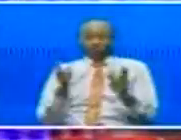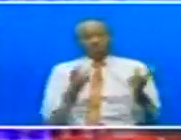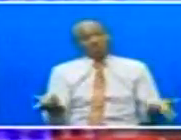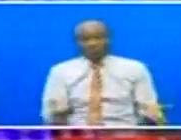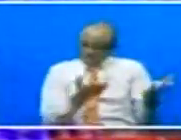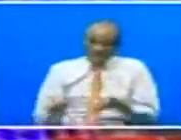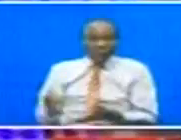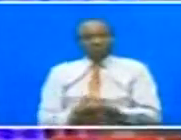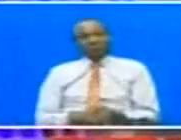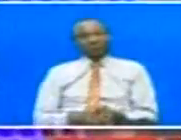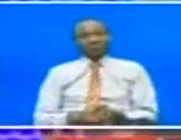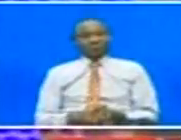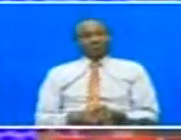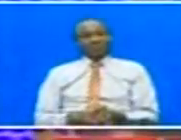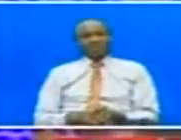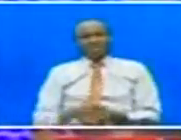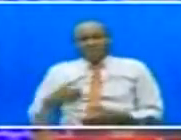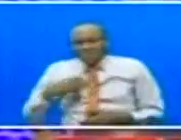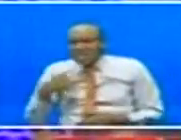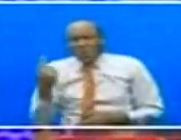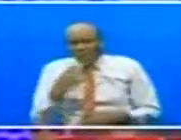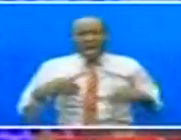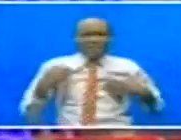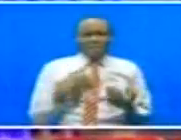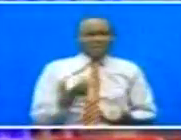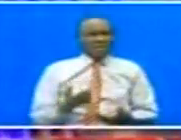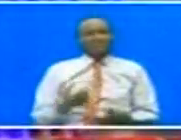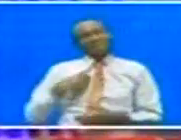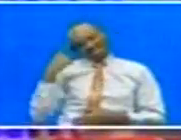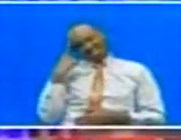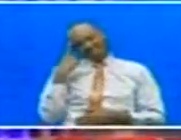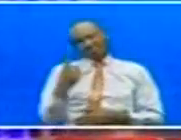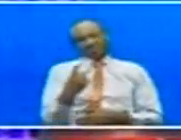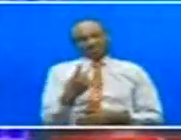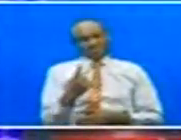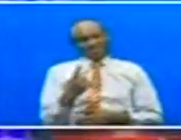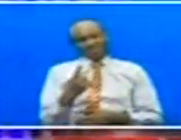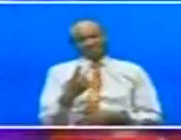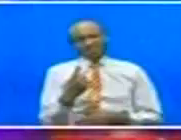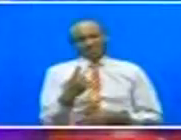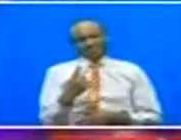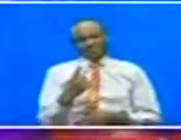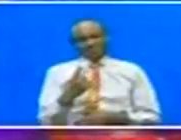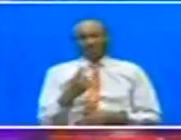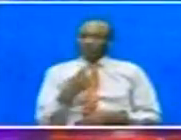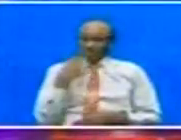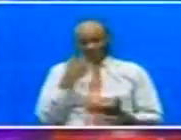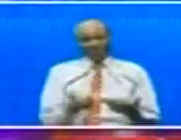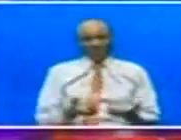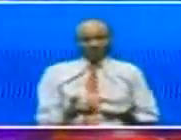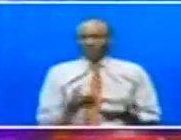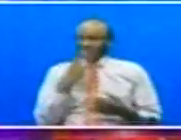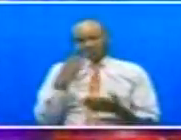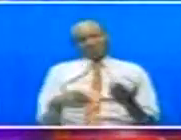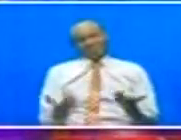Welcome. Am I the only one who's excited on this bench? Welcome to the country. I think the point of the matter I mean, I think it's exciting. Let's just put it this